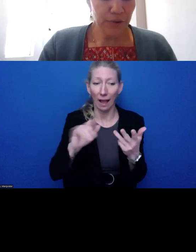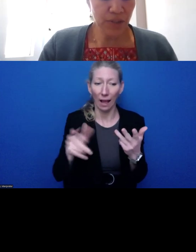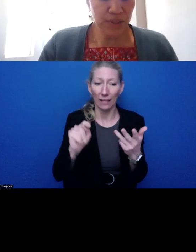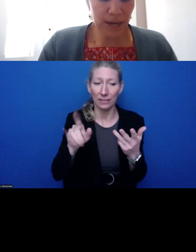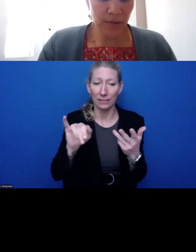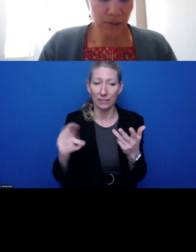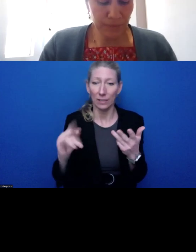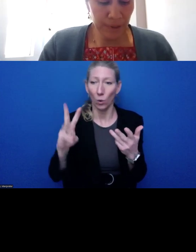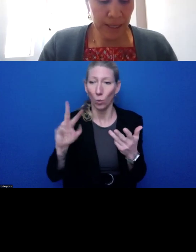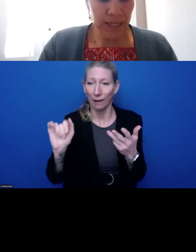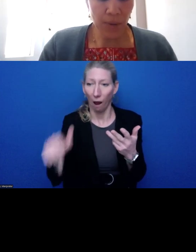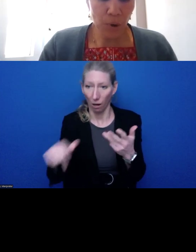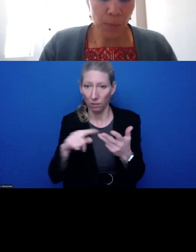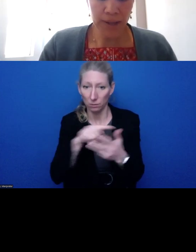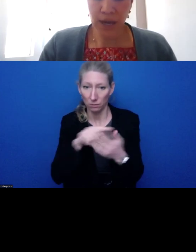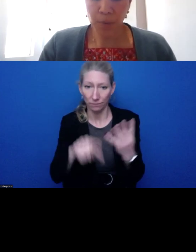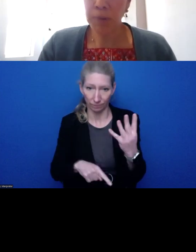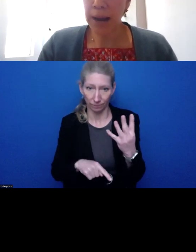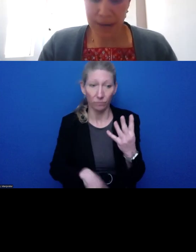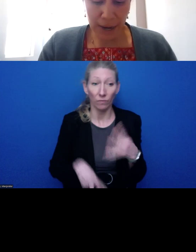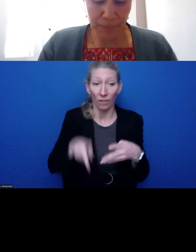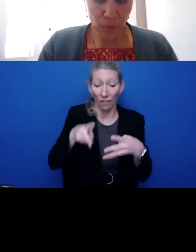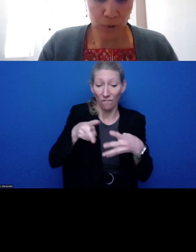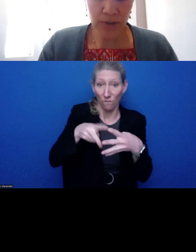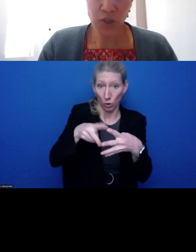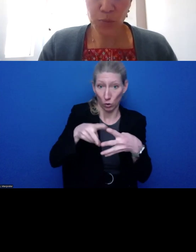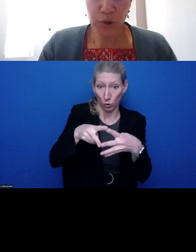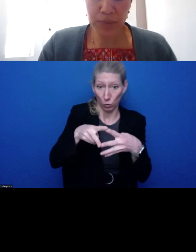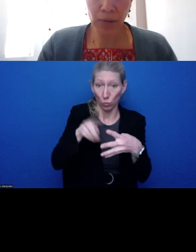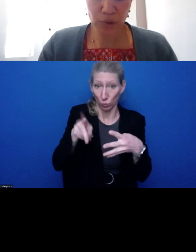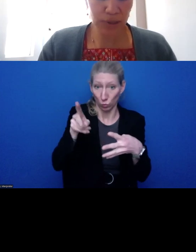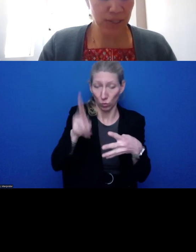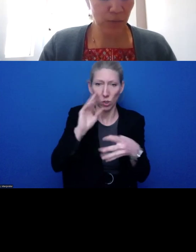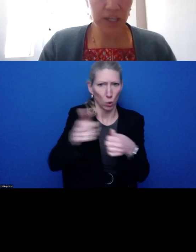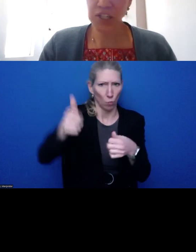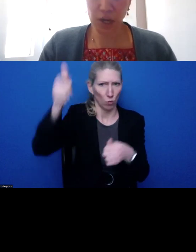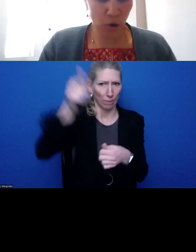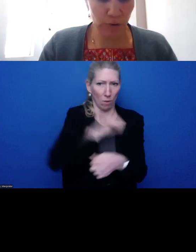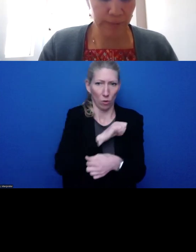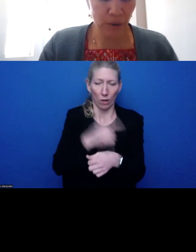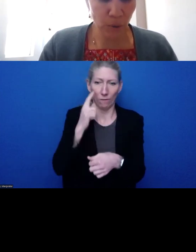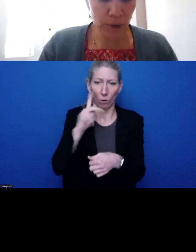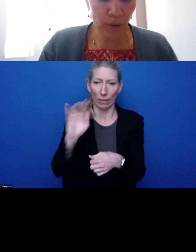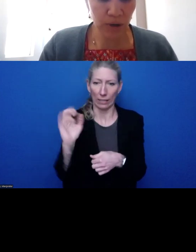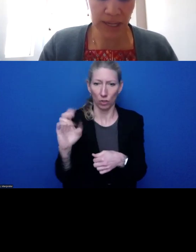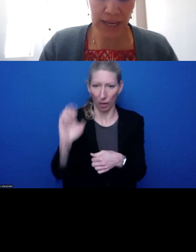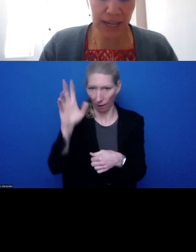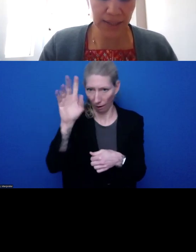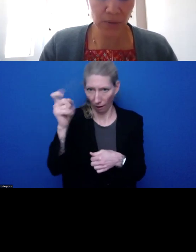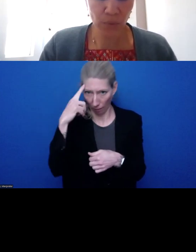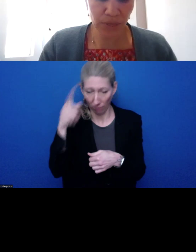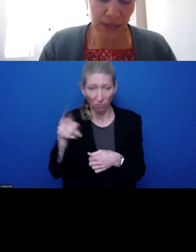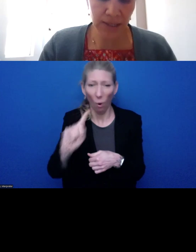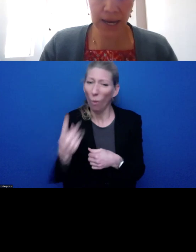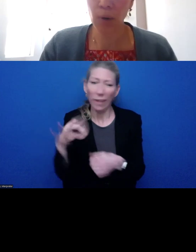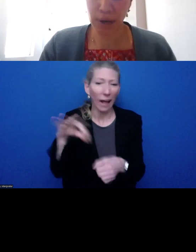The first 2 titles, the Amaq and the Kamha, were the supreme authorities of the K'iche' government, who were only